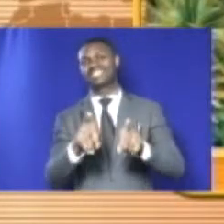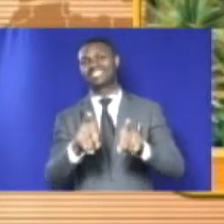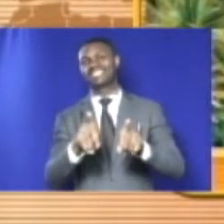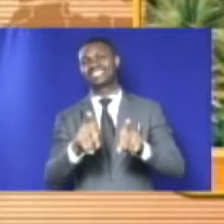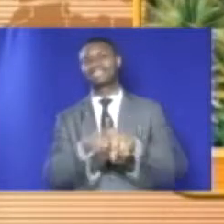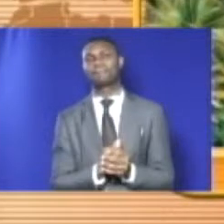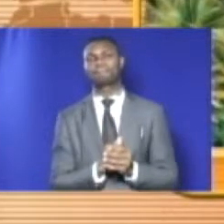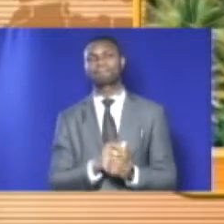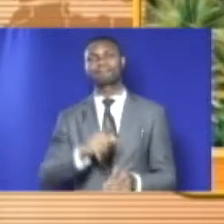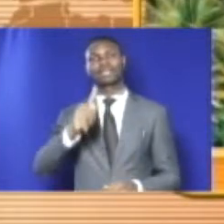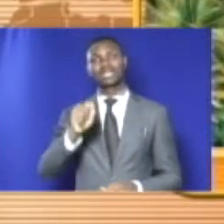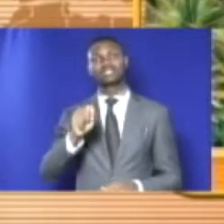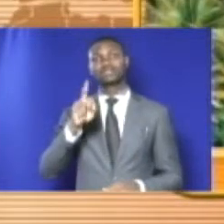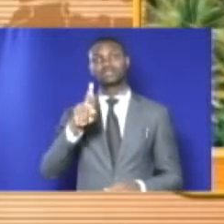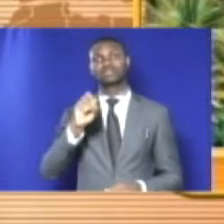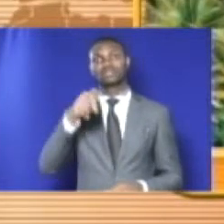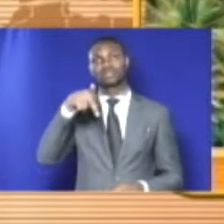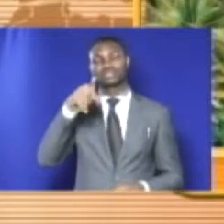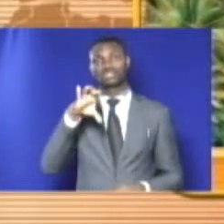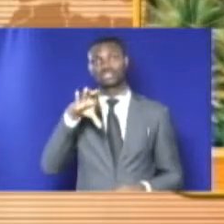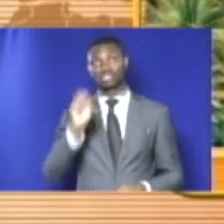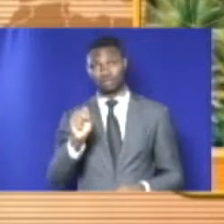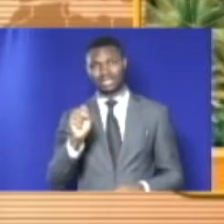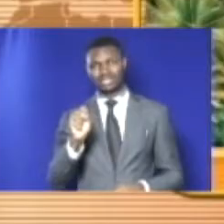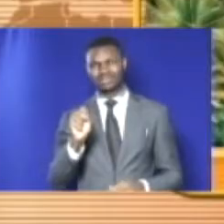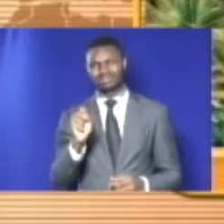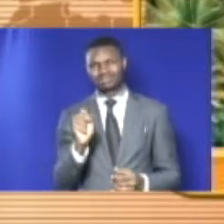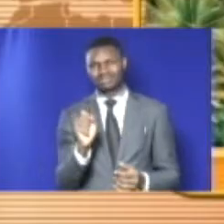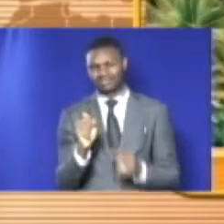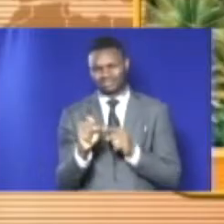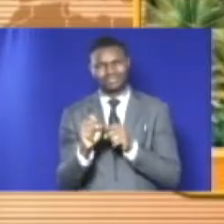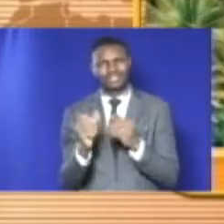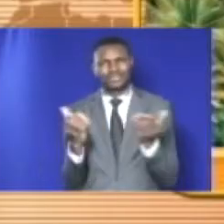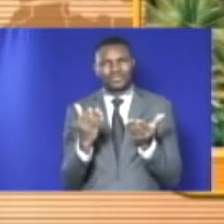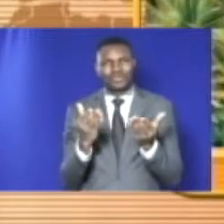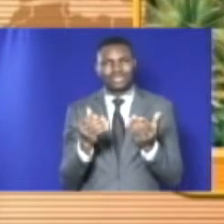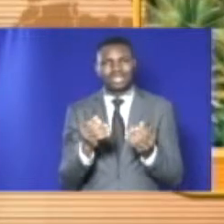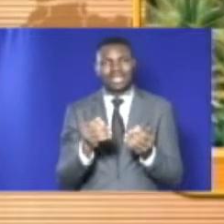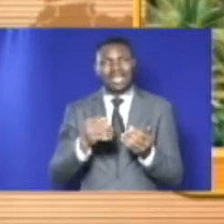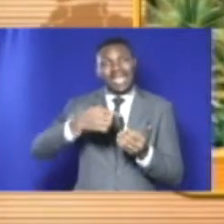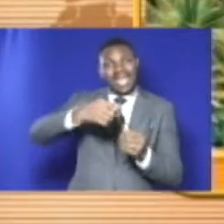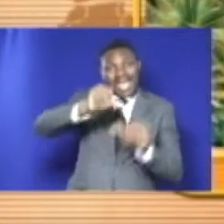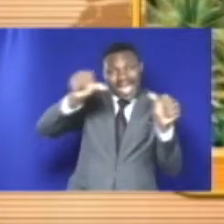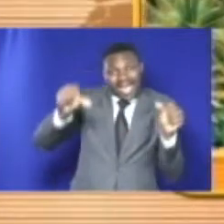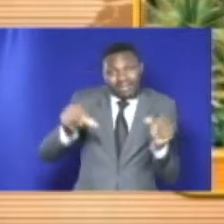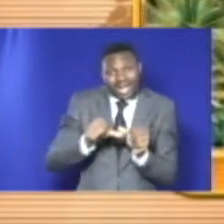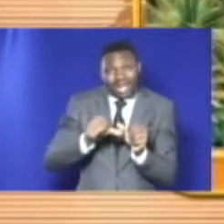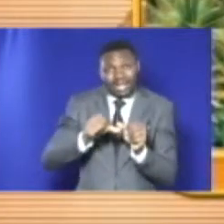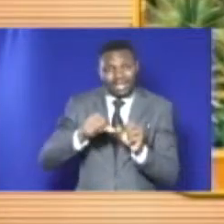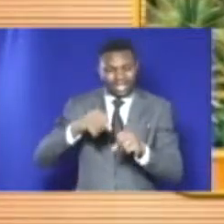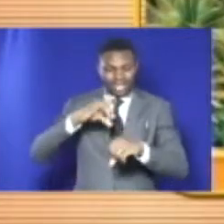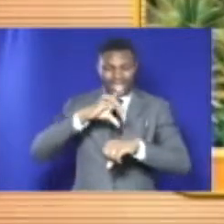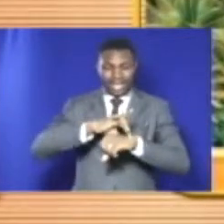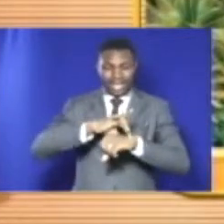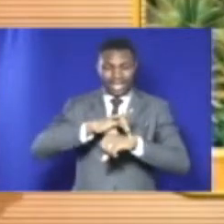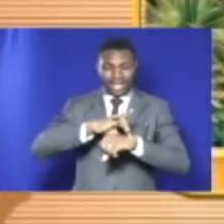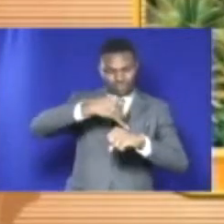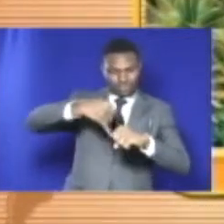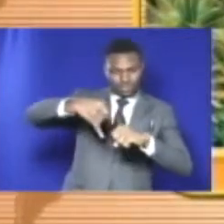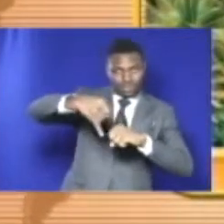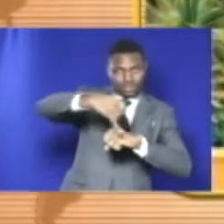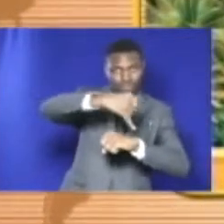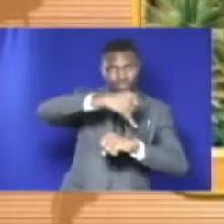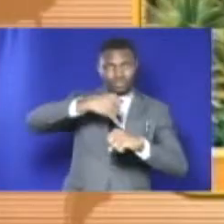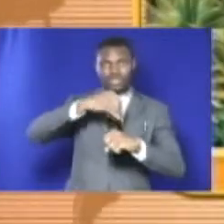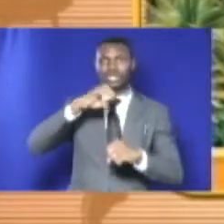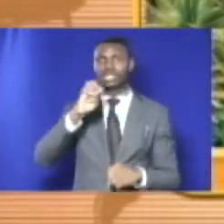The tropics are therefore a region of Earth surrounding the equator. They are located between the Tropic of Capricorn in the southern hemisphere